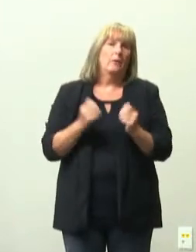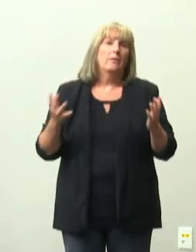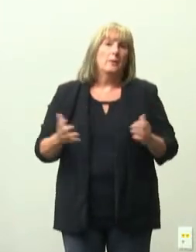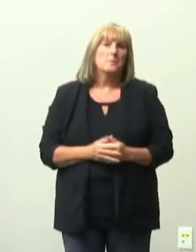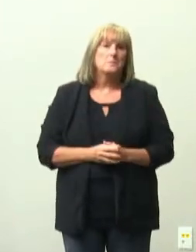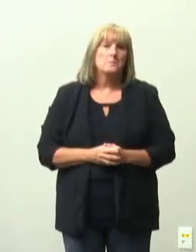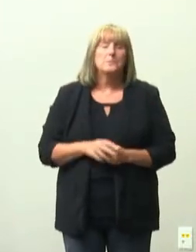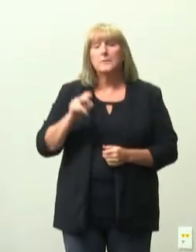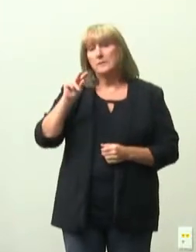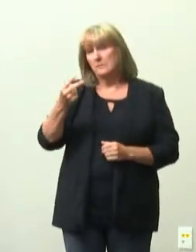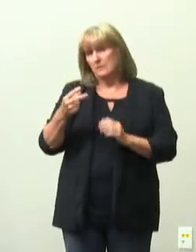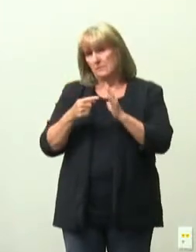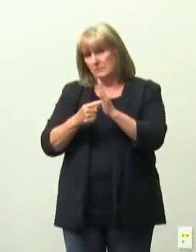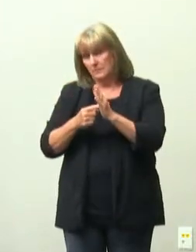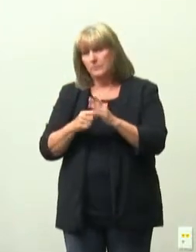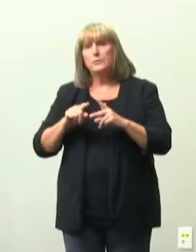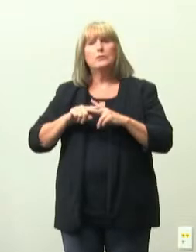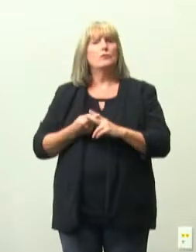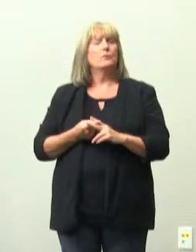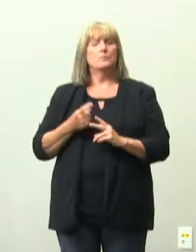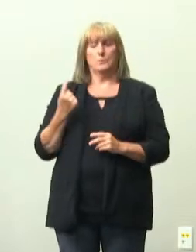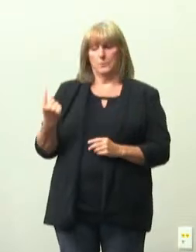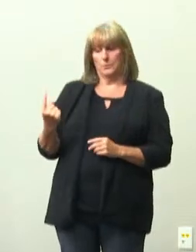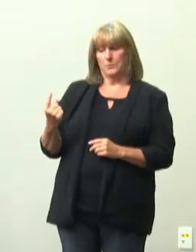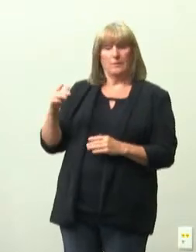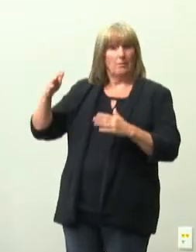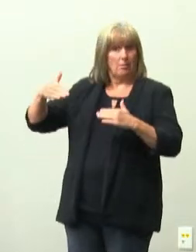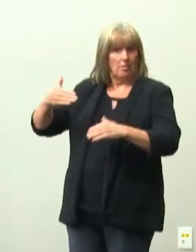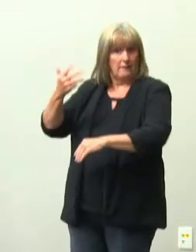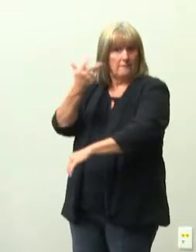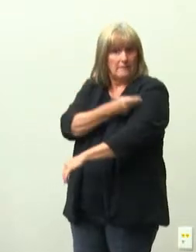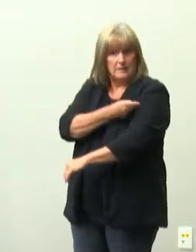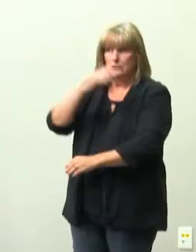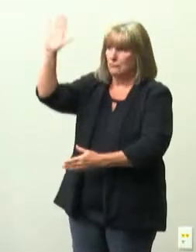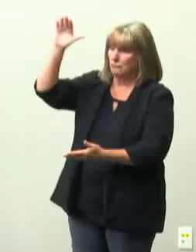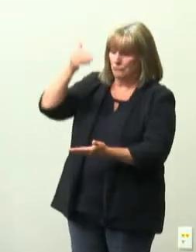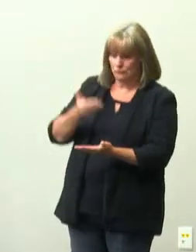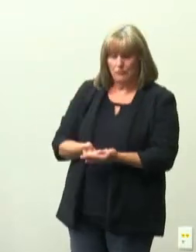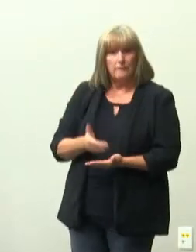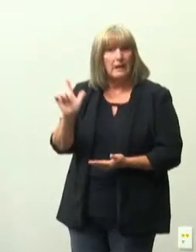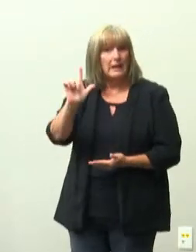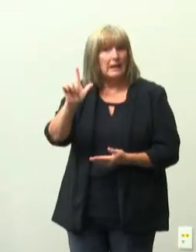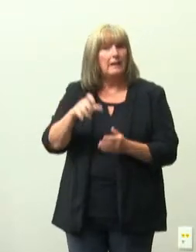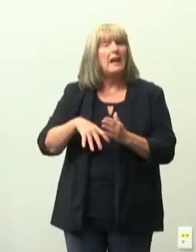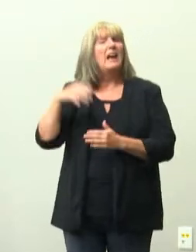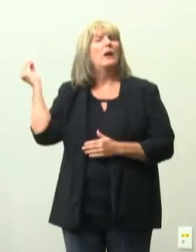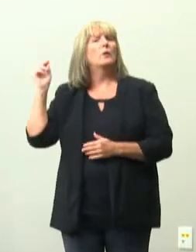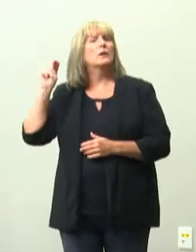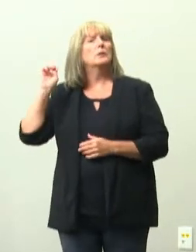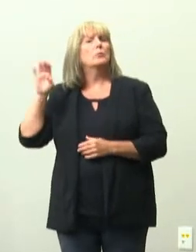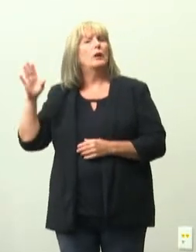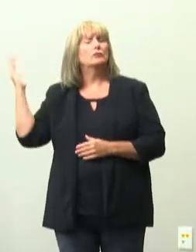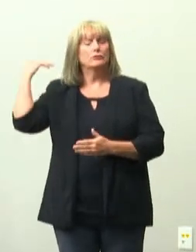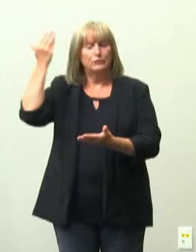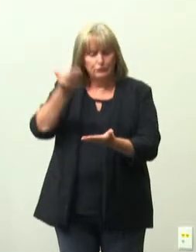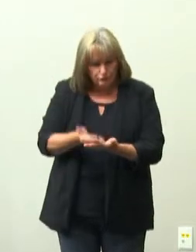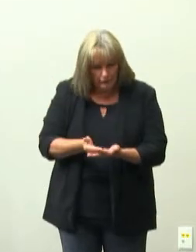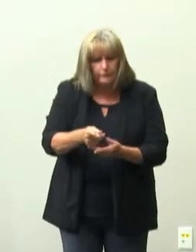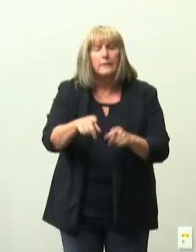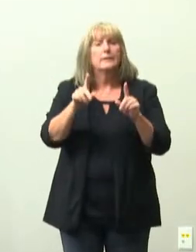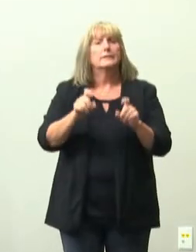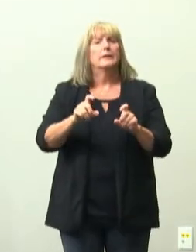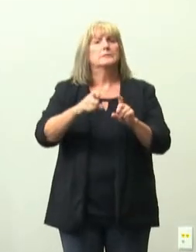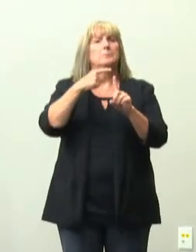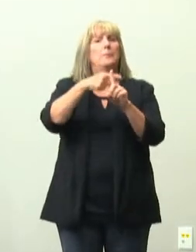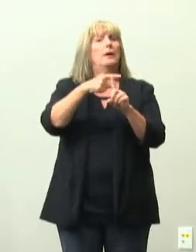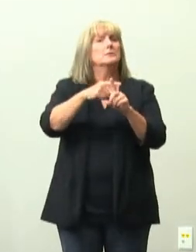Here's a second example. It started when an unvaccinated person came to Lincoln from outside of Nebraska and tested positive for